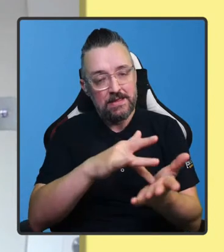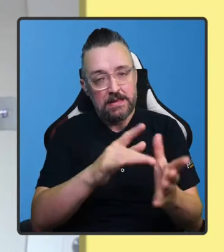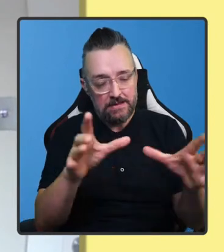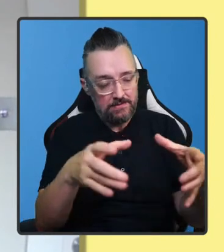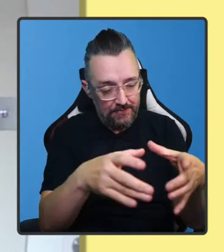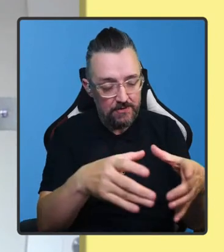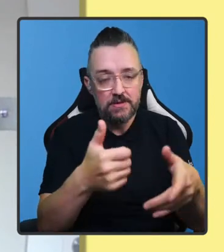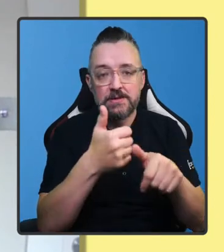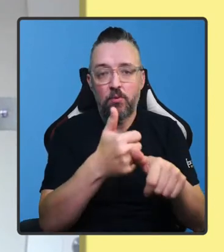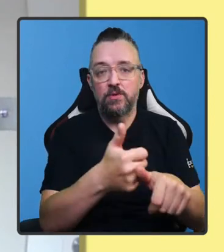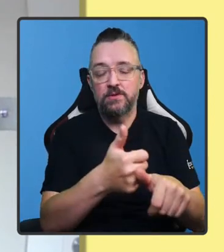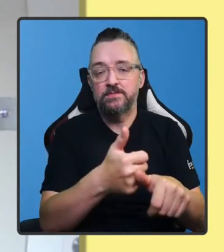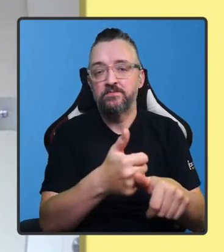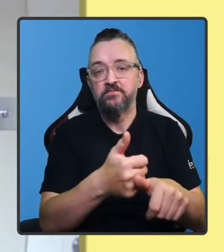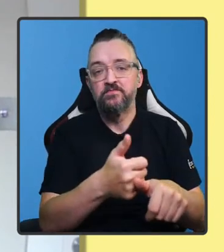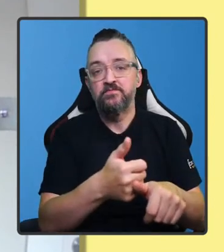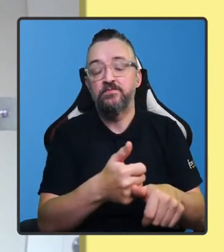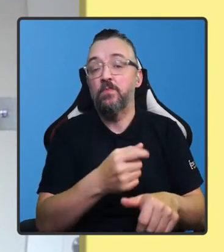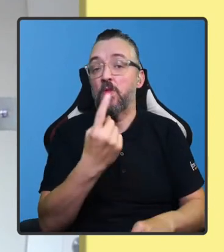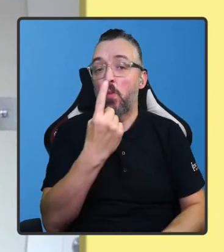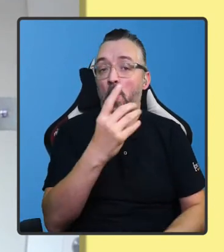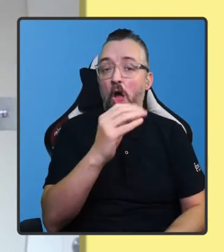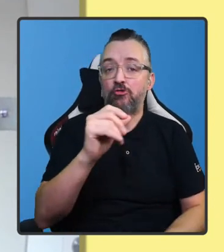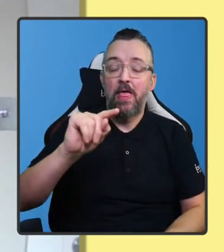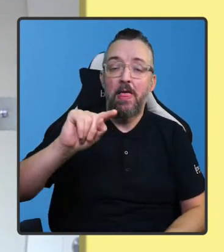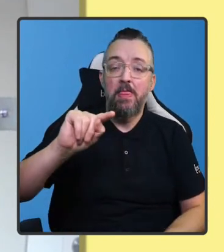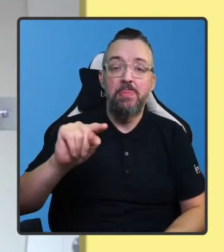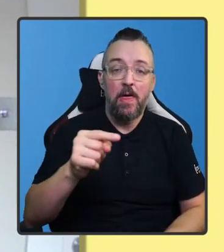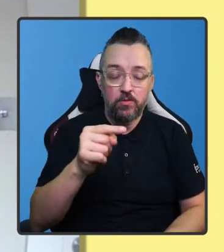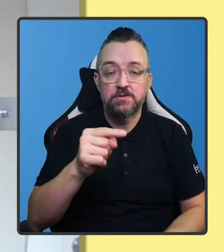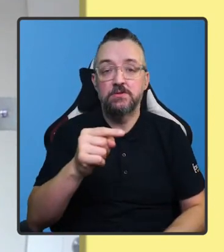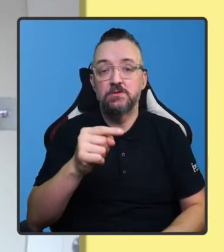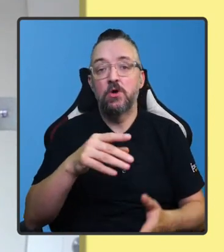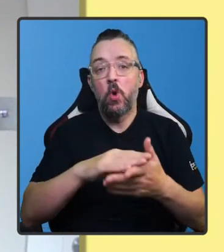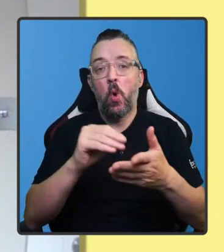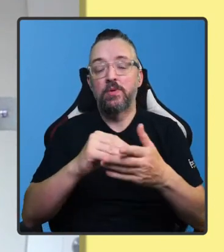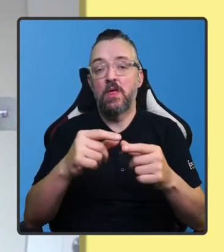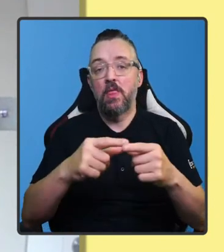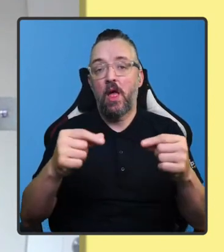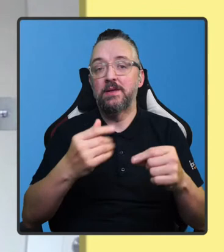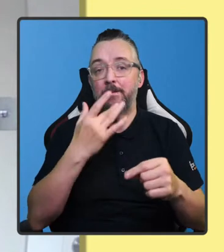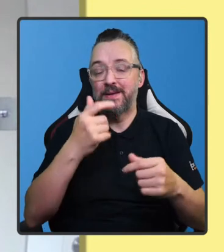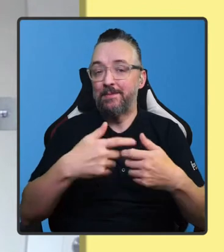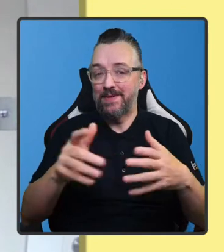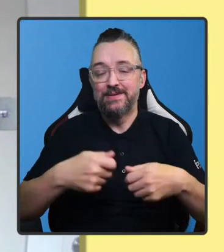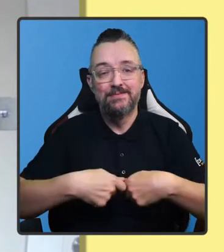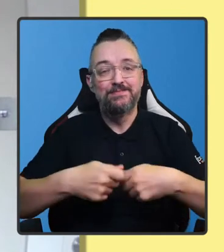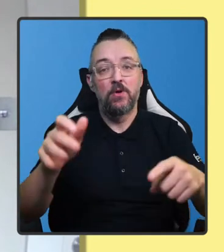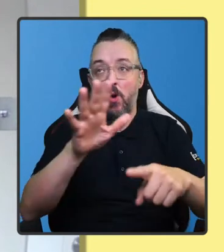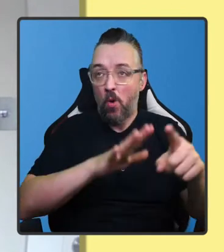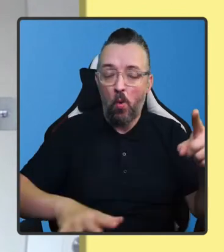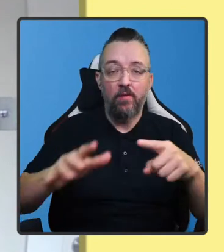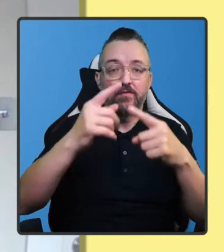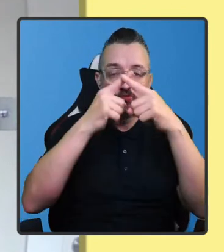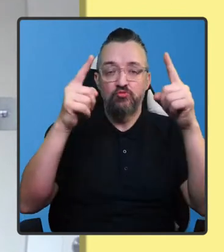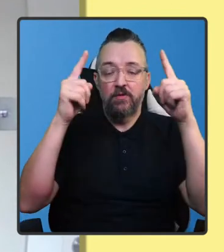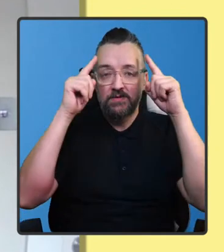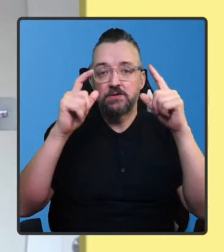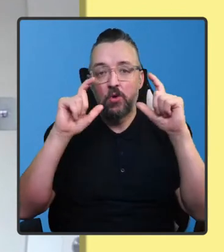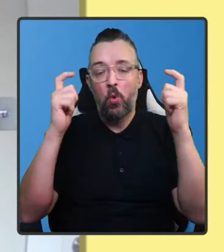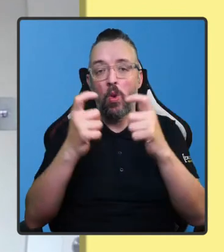Over 100,000 copies of the Emily Chess pink cards are now in circulation in our universities and colleges.